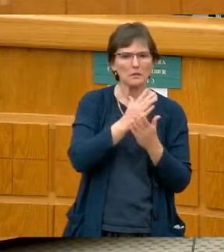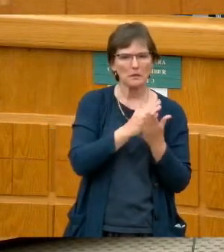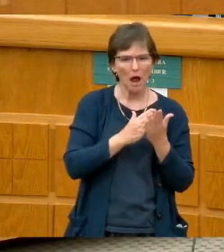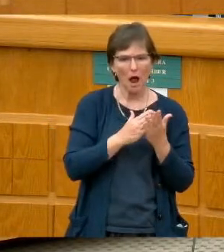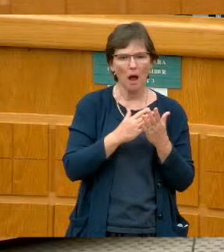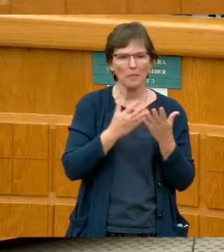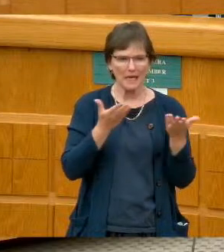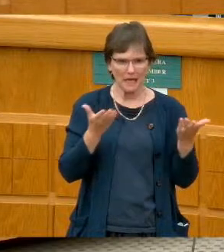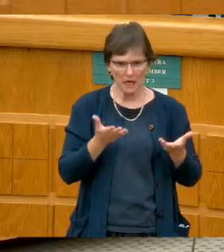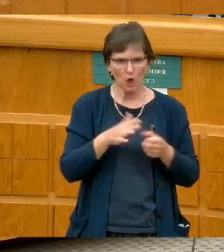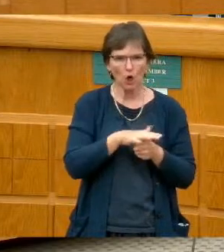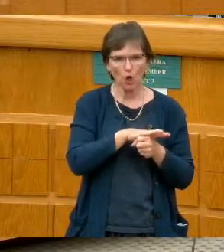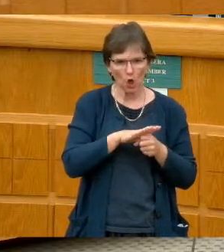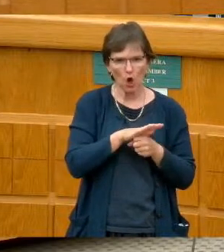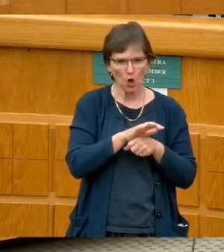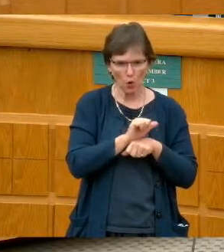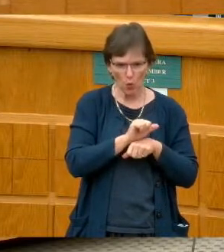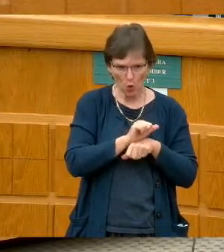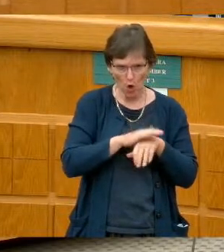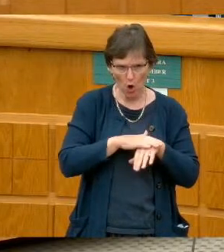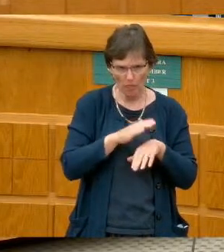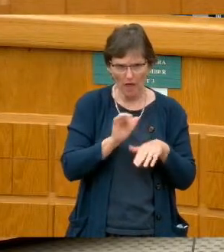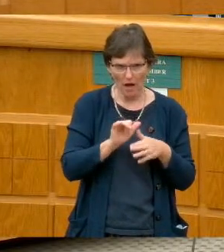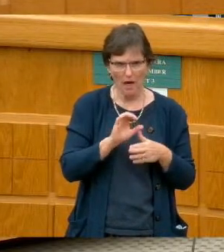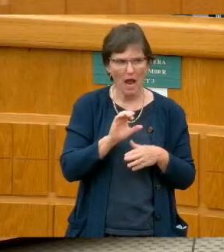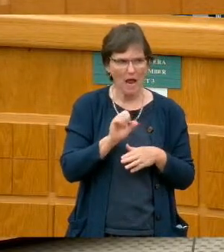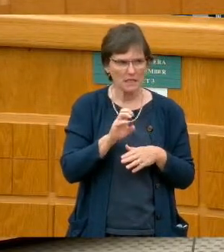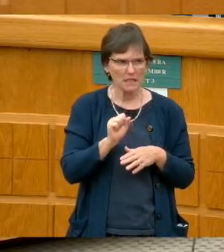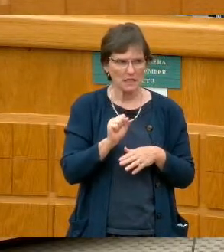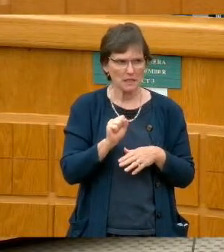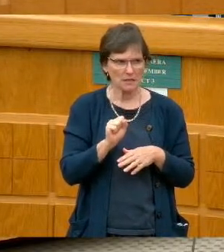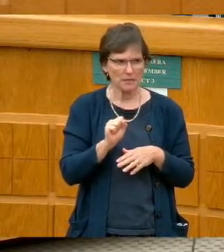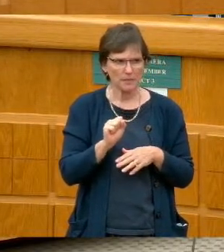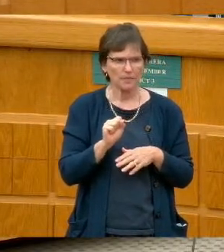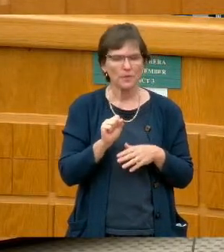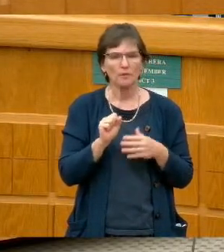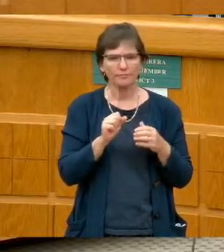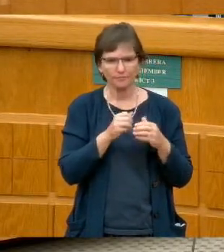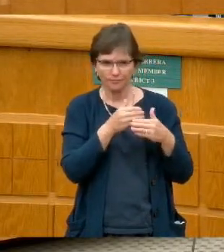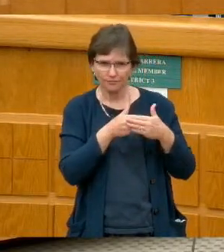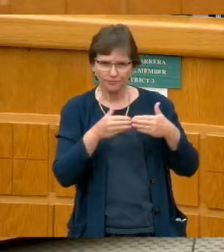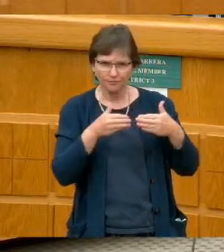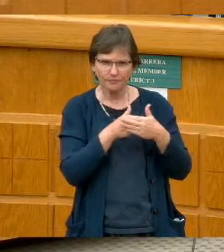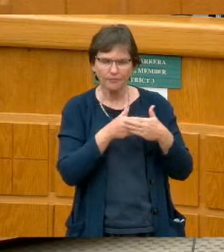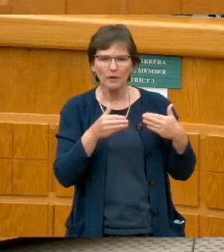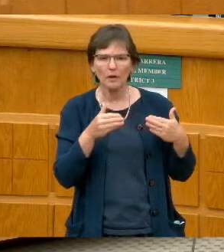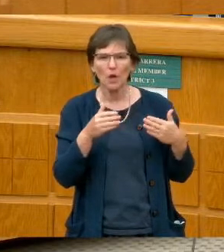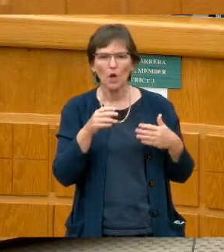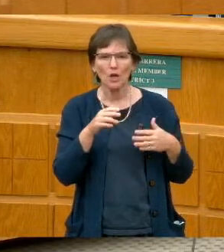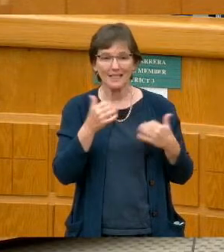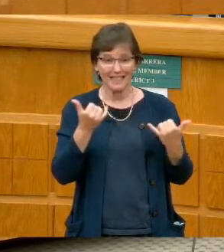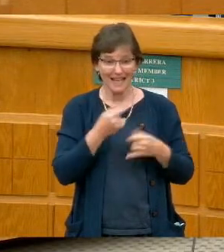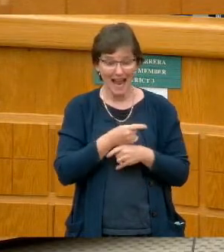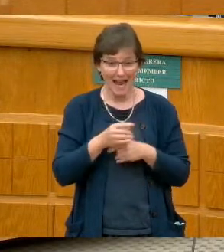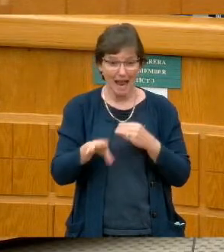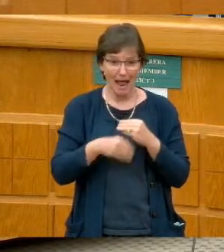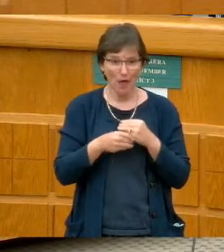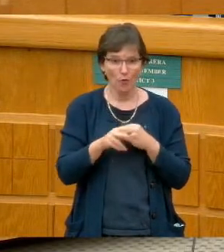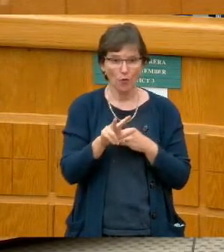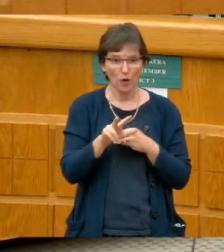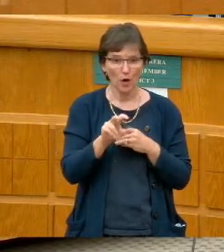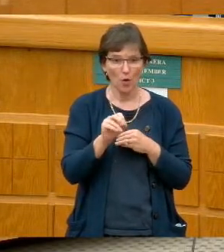So go back one slide, please. Okay, so today's number is 308. You can see yesterday we